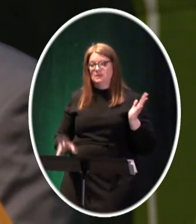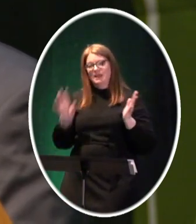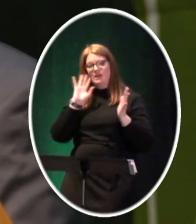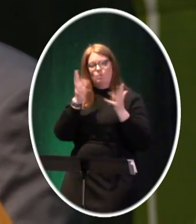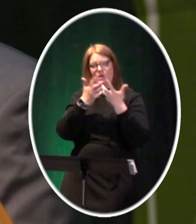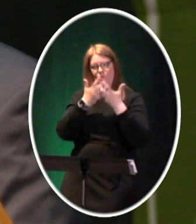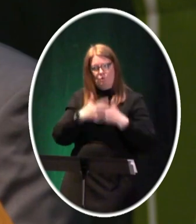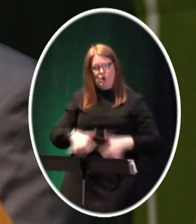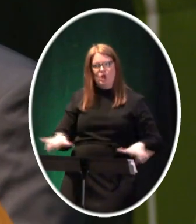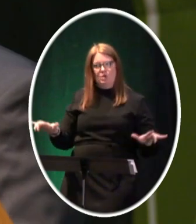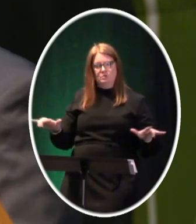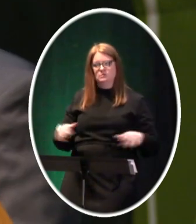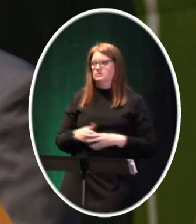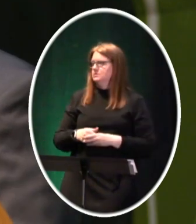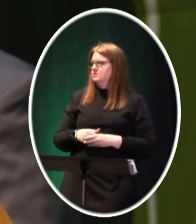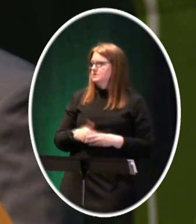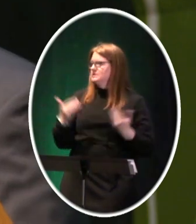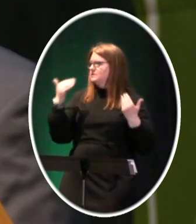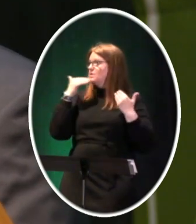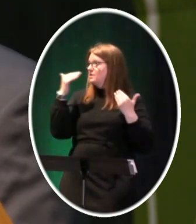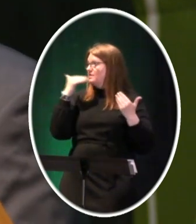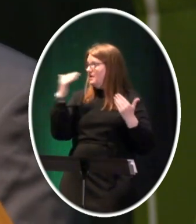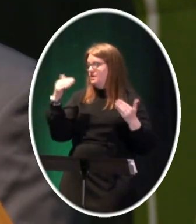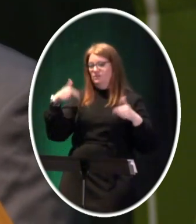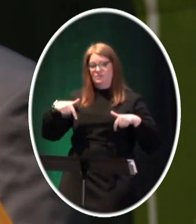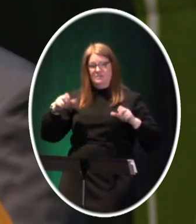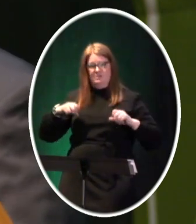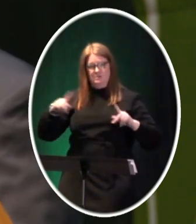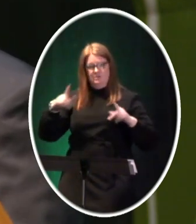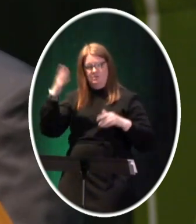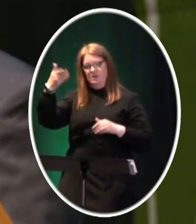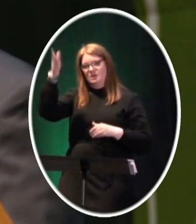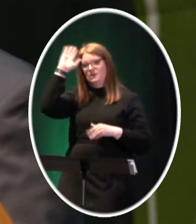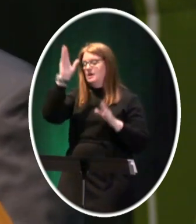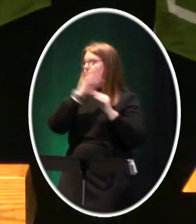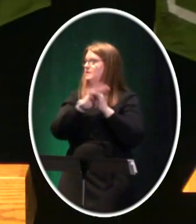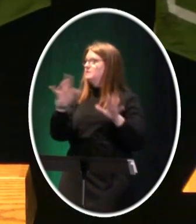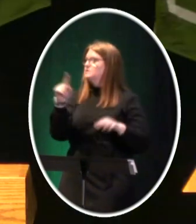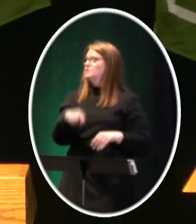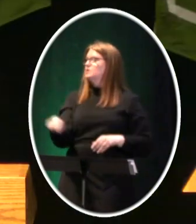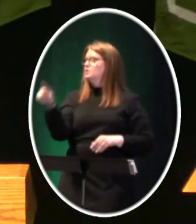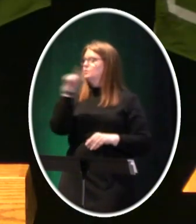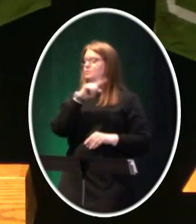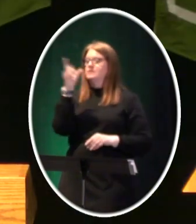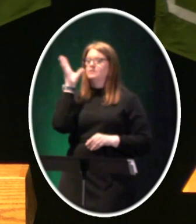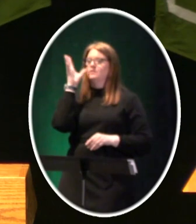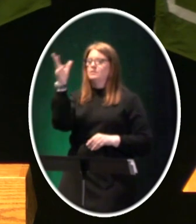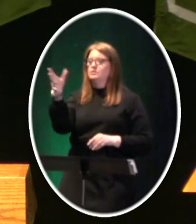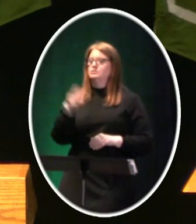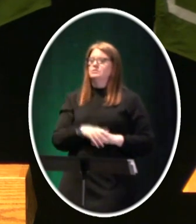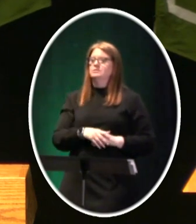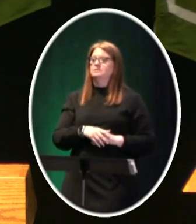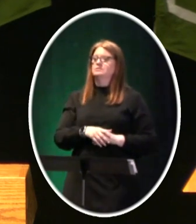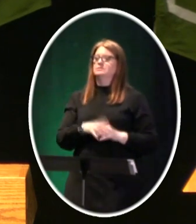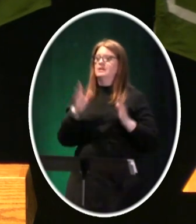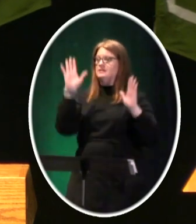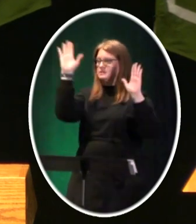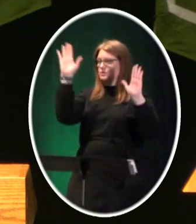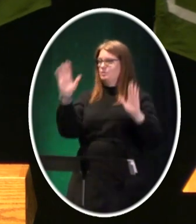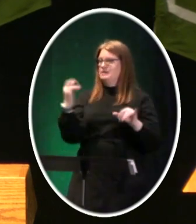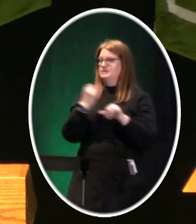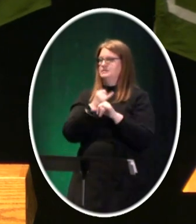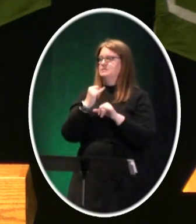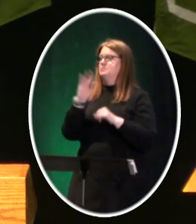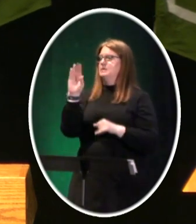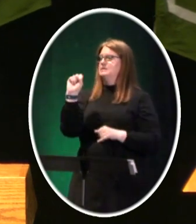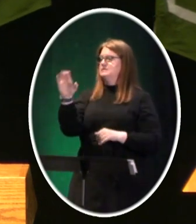out. So I want to thank you again for this opportunity. God bless you and your future endeavors and this great institution of Bismarck